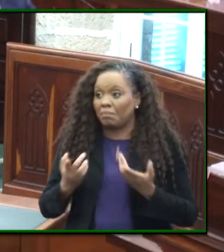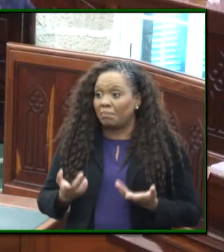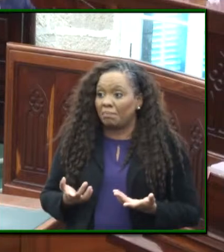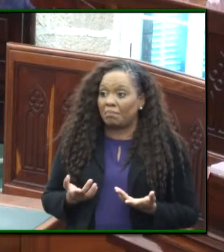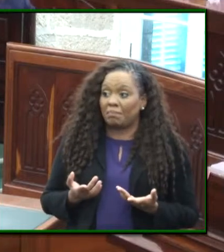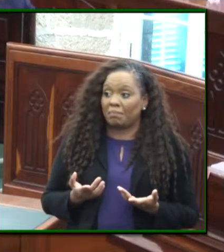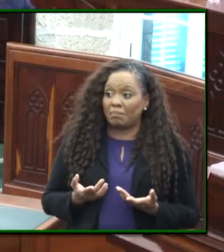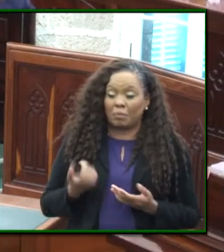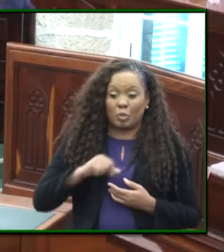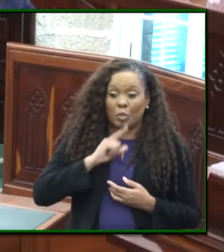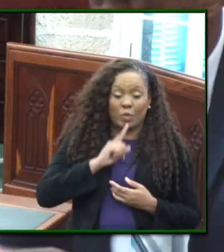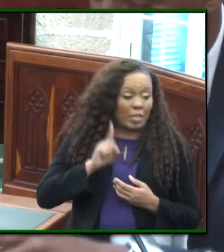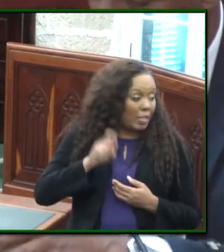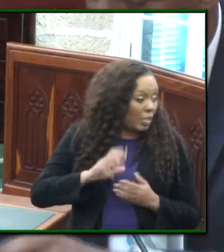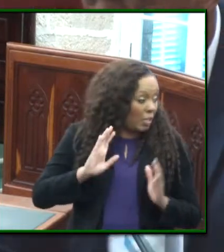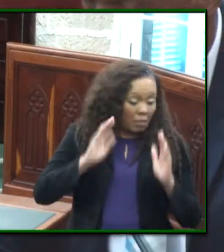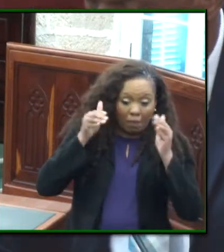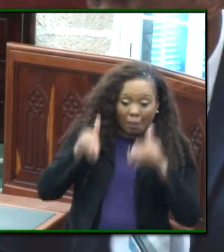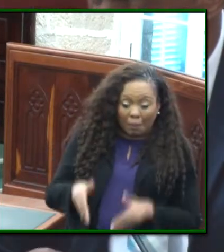we need to be looking at.